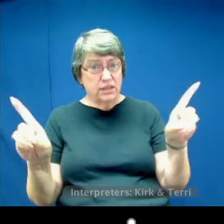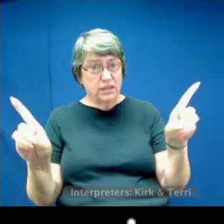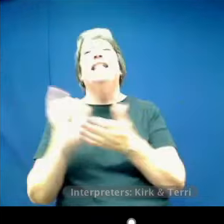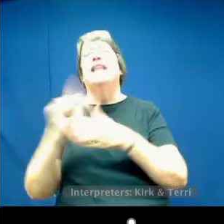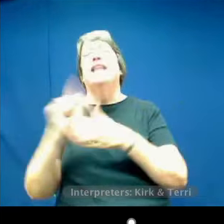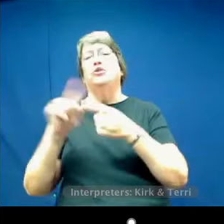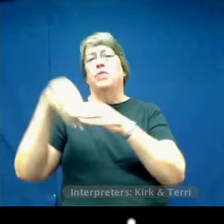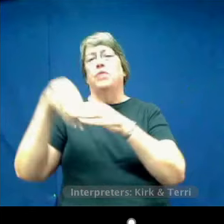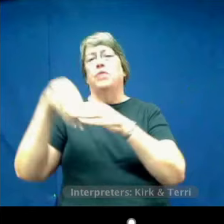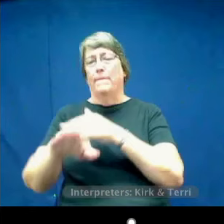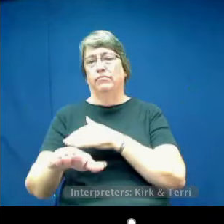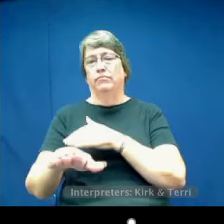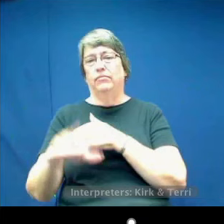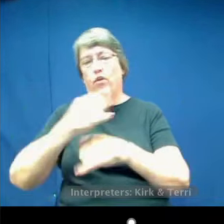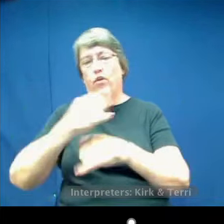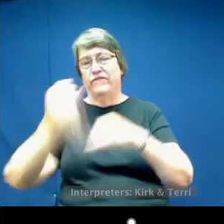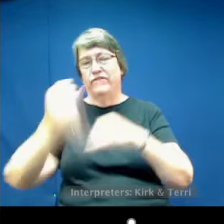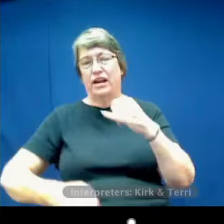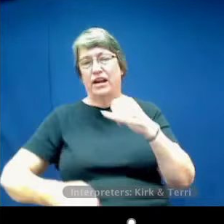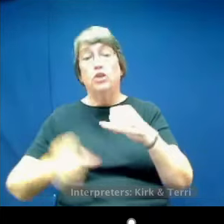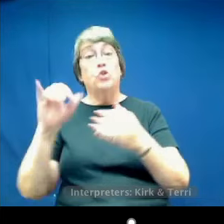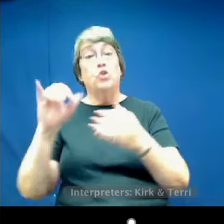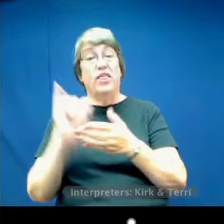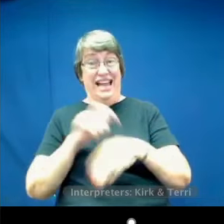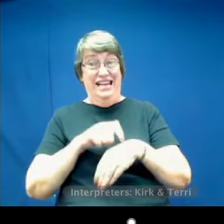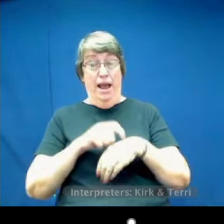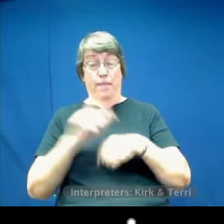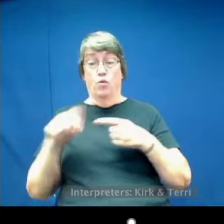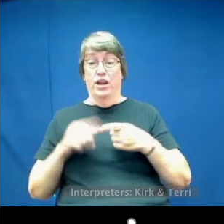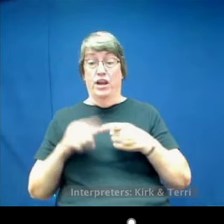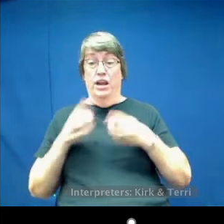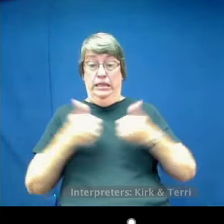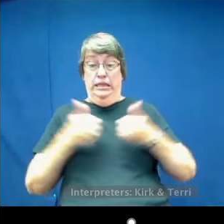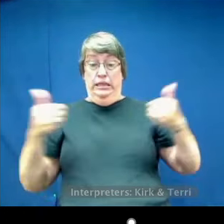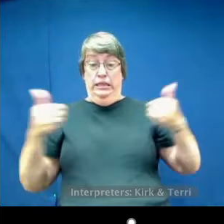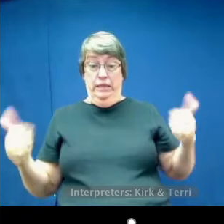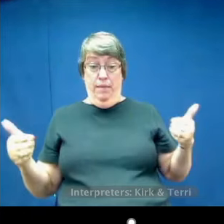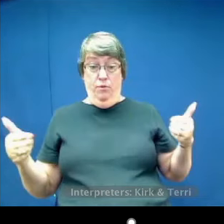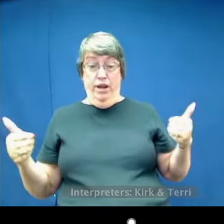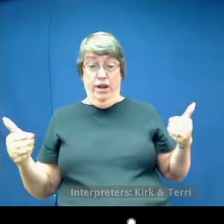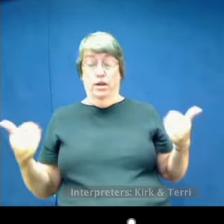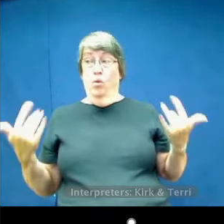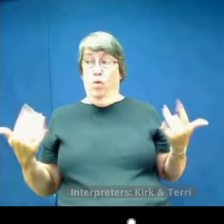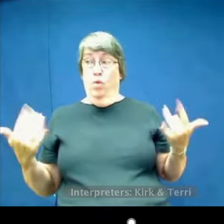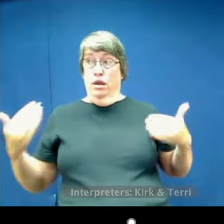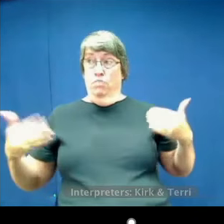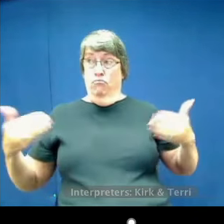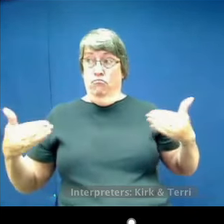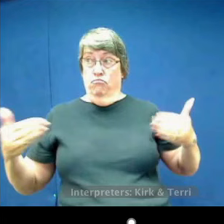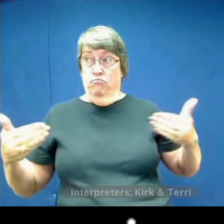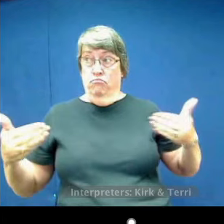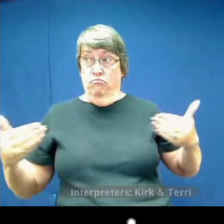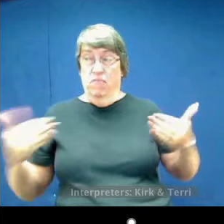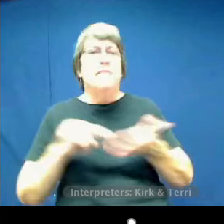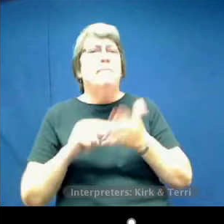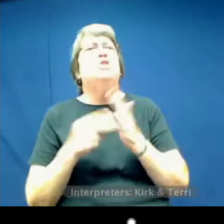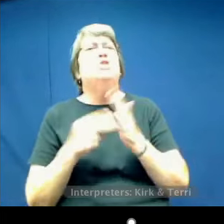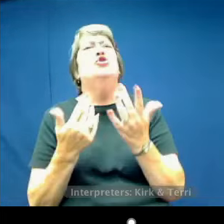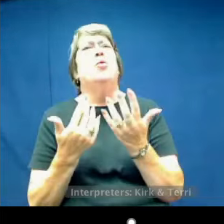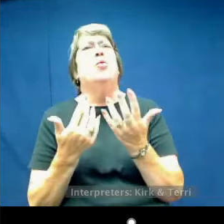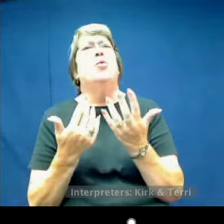that period of time is called pendente lite. It's a Latin term, and it just means pending,